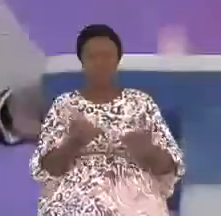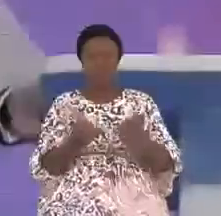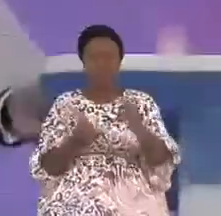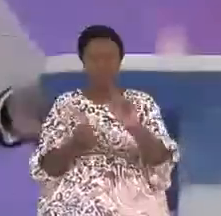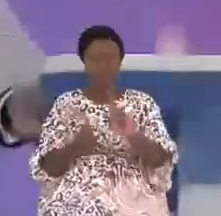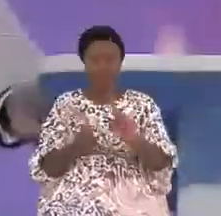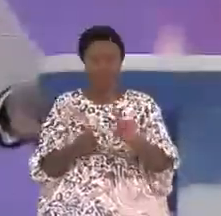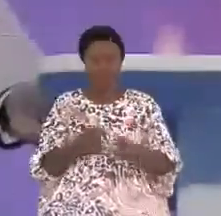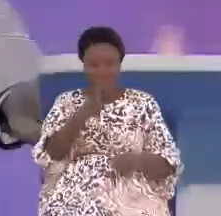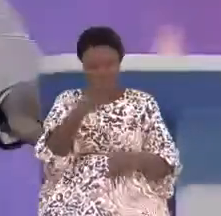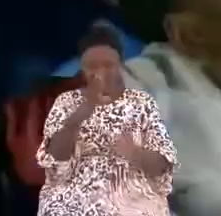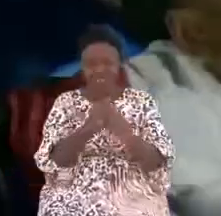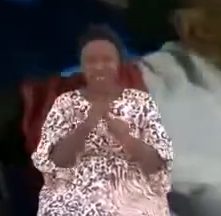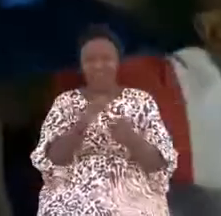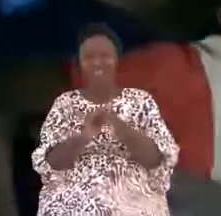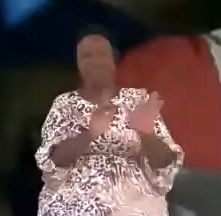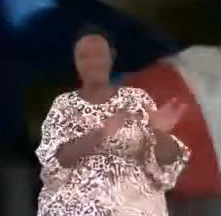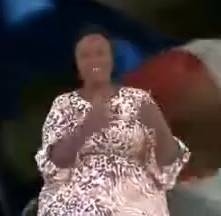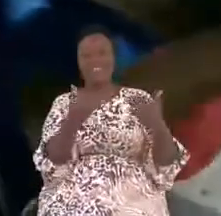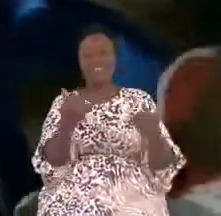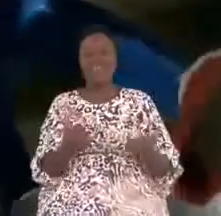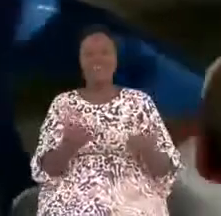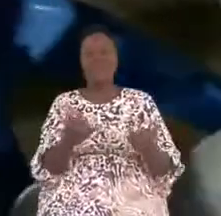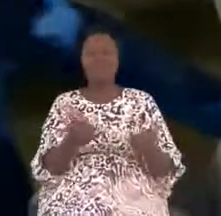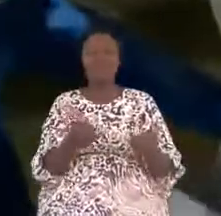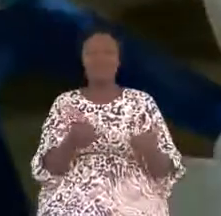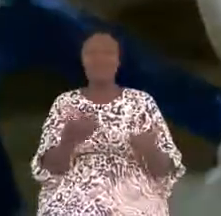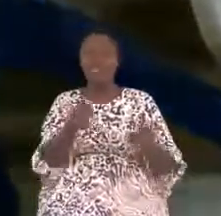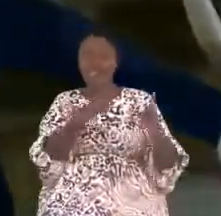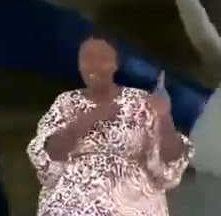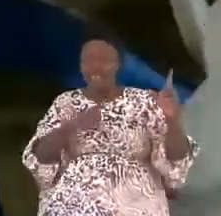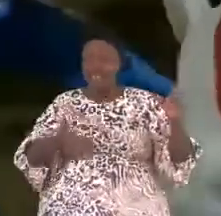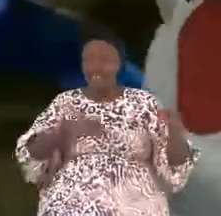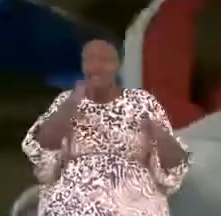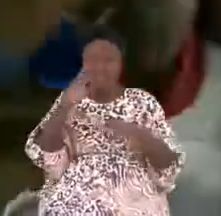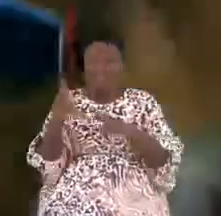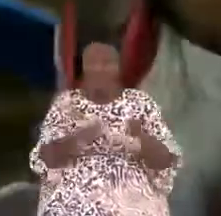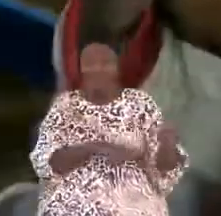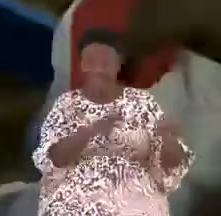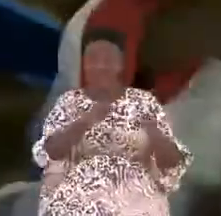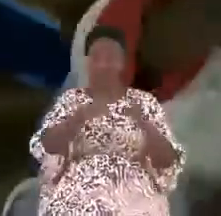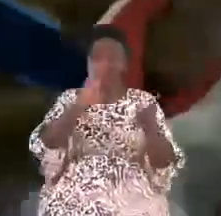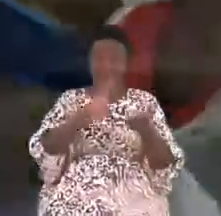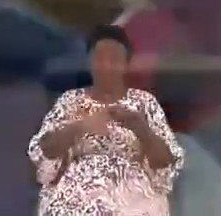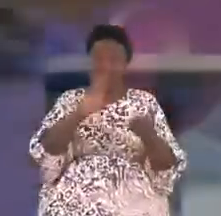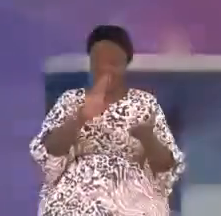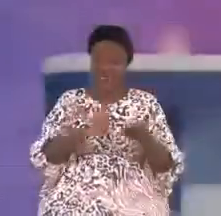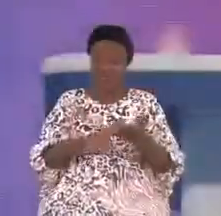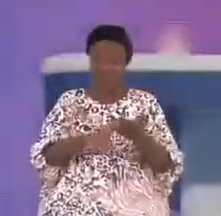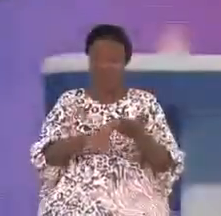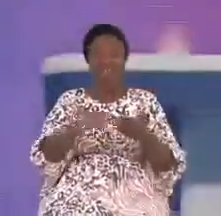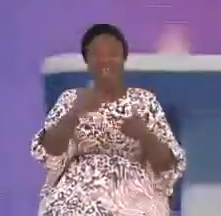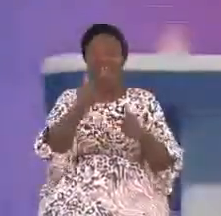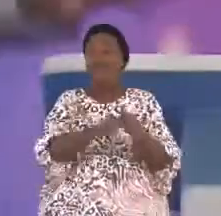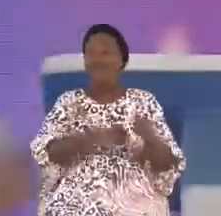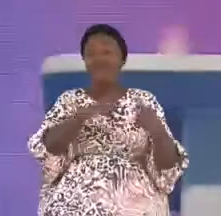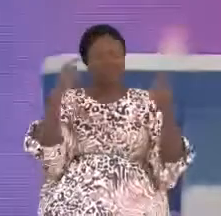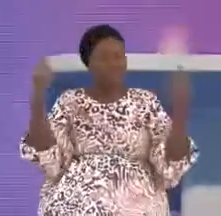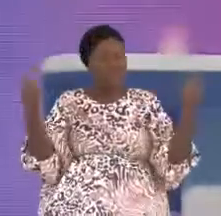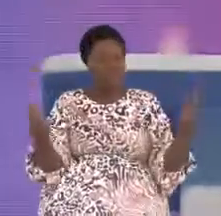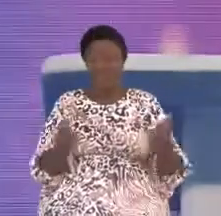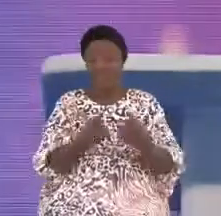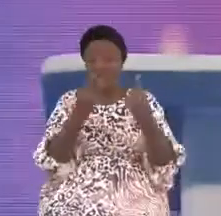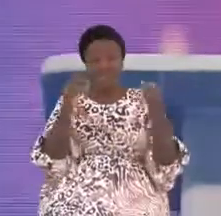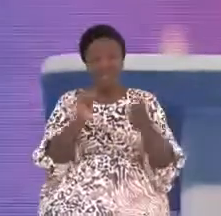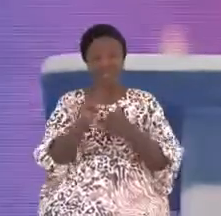you receive that mercy now the lord is ready to forgive every sin you